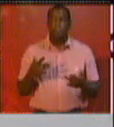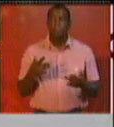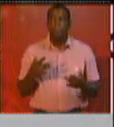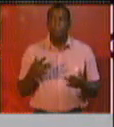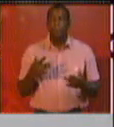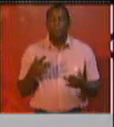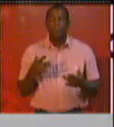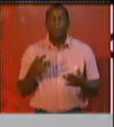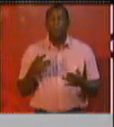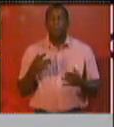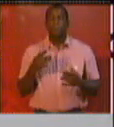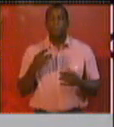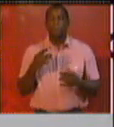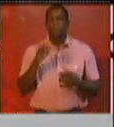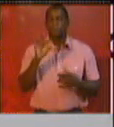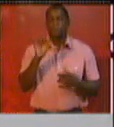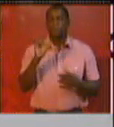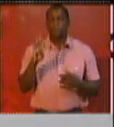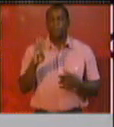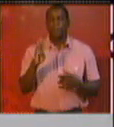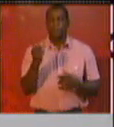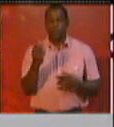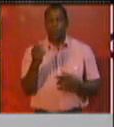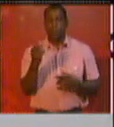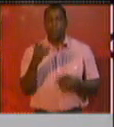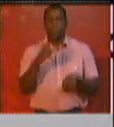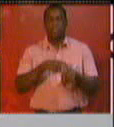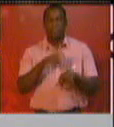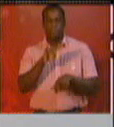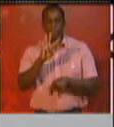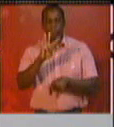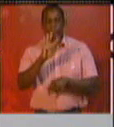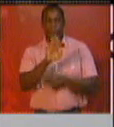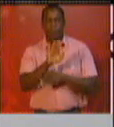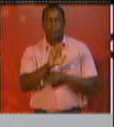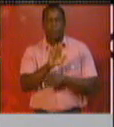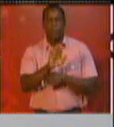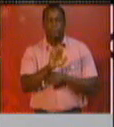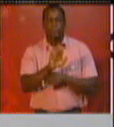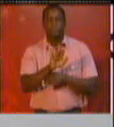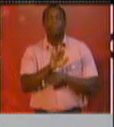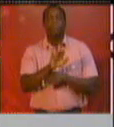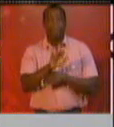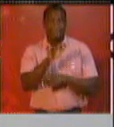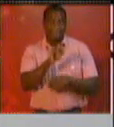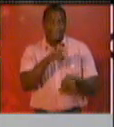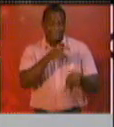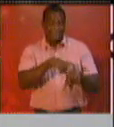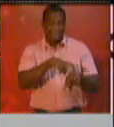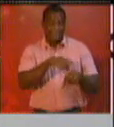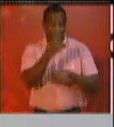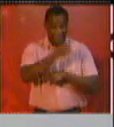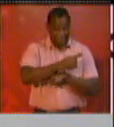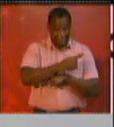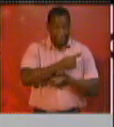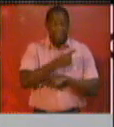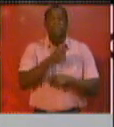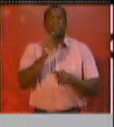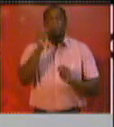February 12th, as at 4 p.m. As at that date and time, Trinidad and Tobago had confirmed